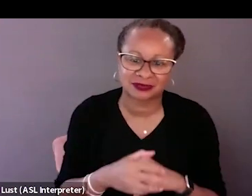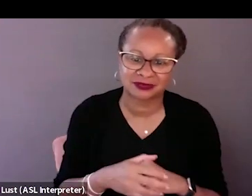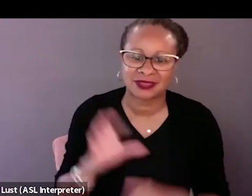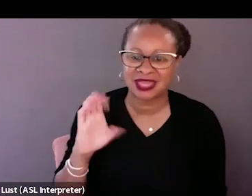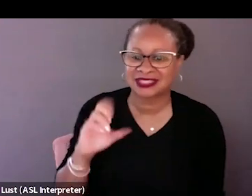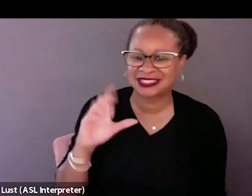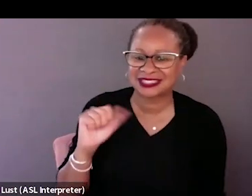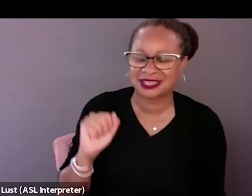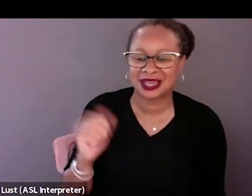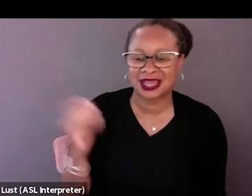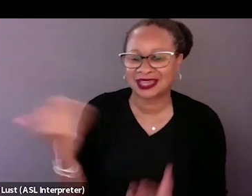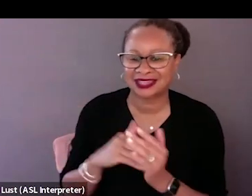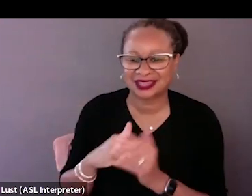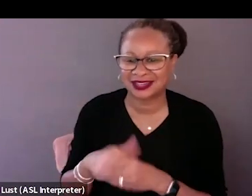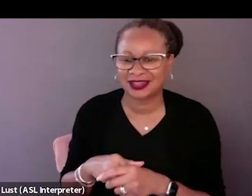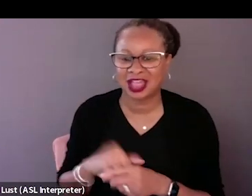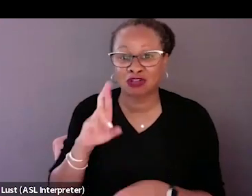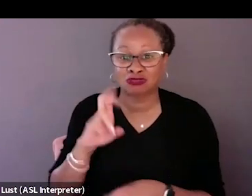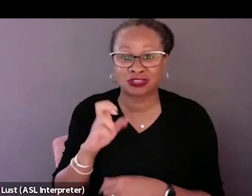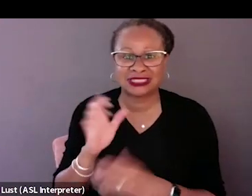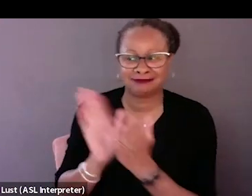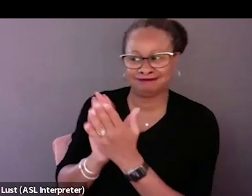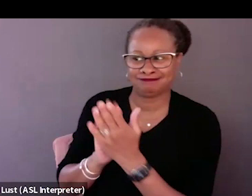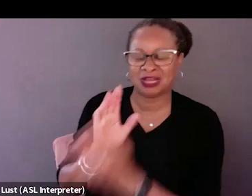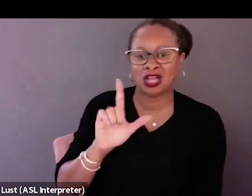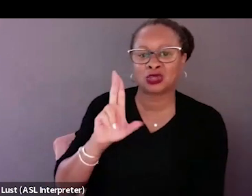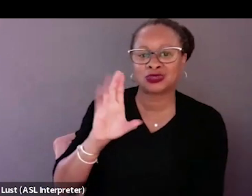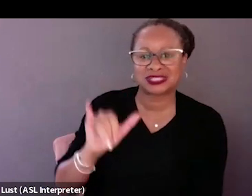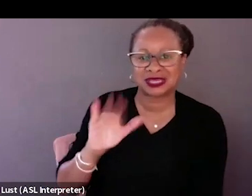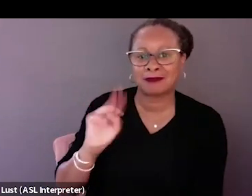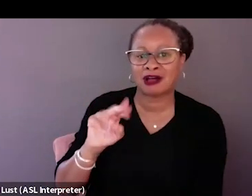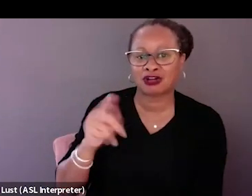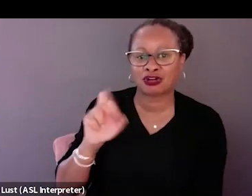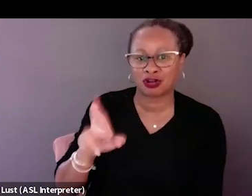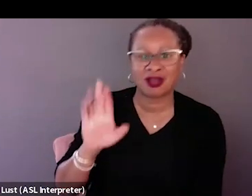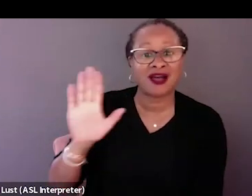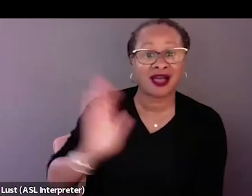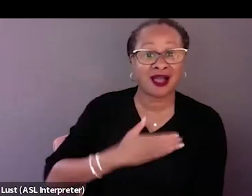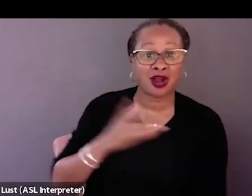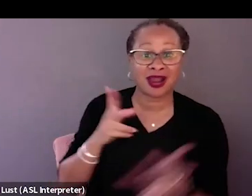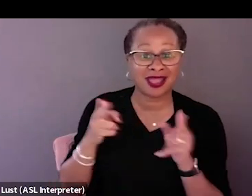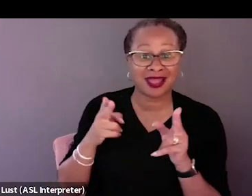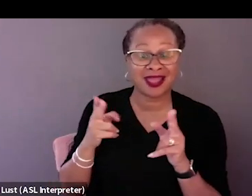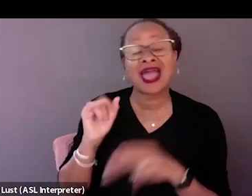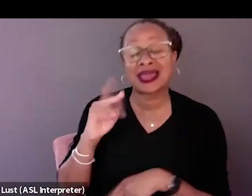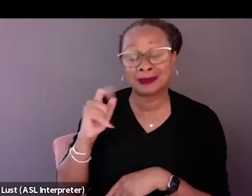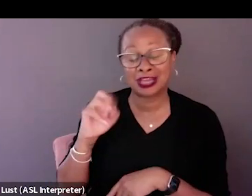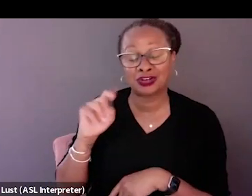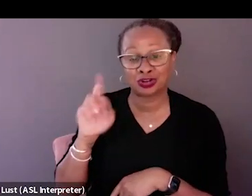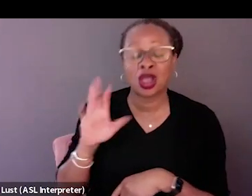I just want to, again, to re-shout out Lucy Munger, our animator. Her whole aesthetic is very